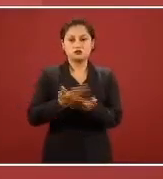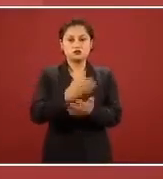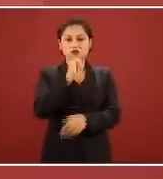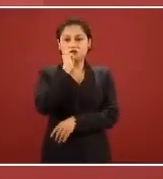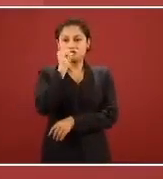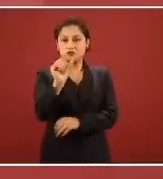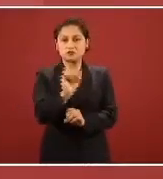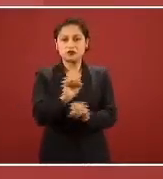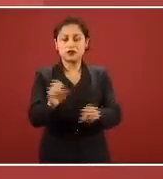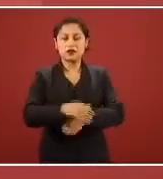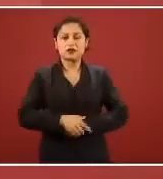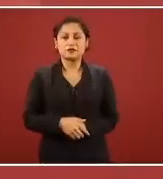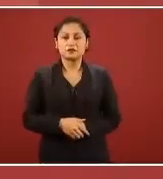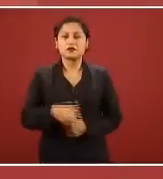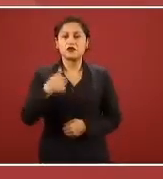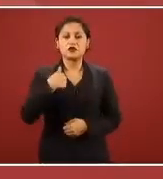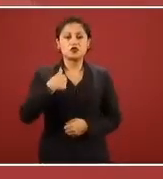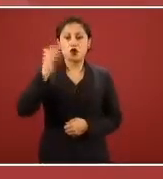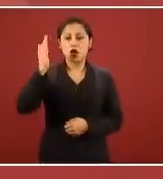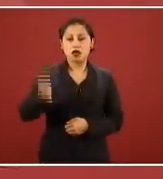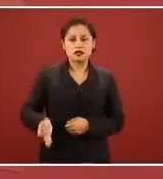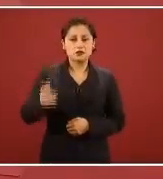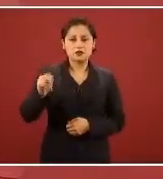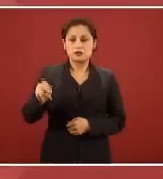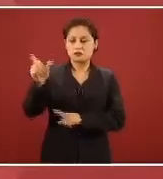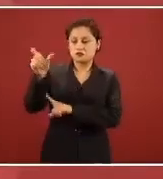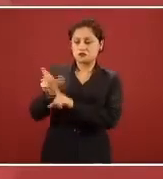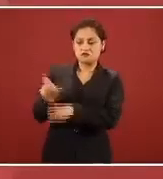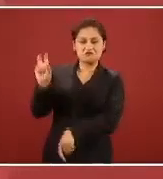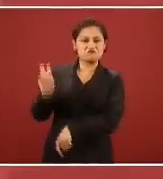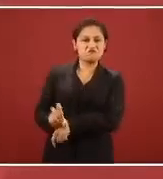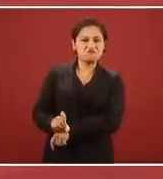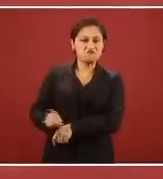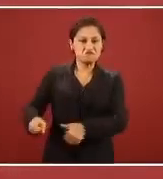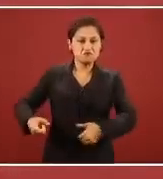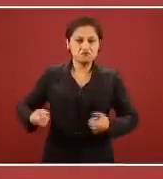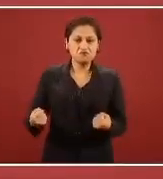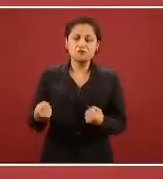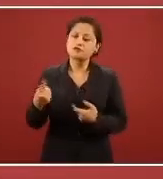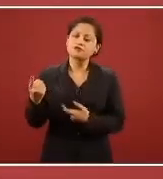Estoy en contra del machismo. I am against men that are